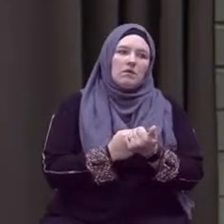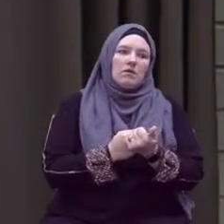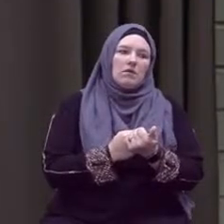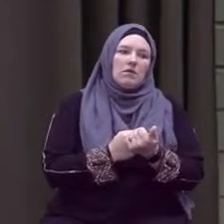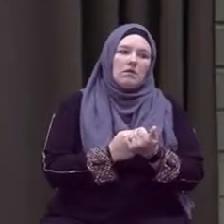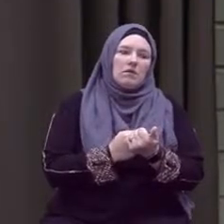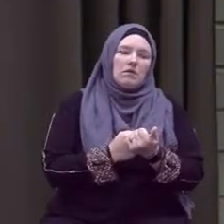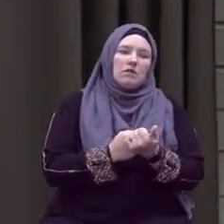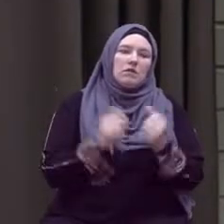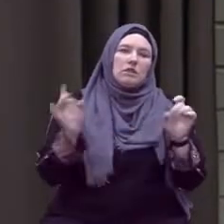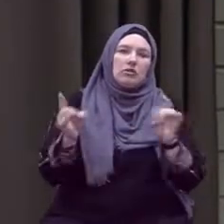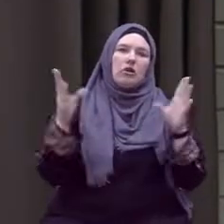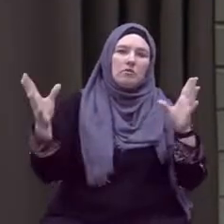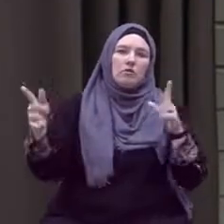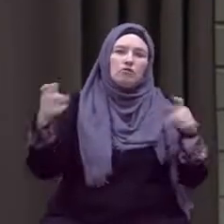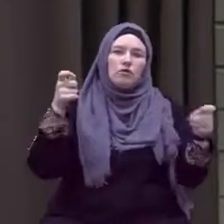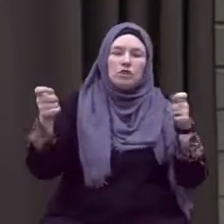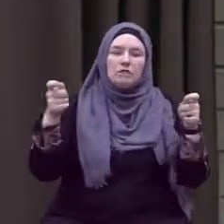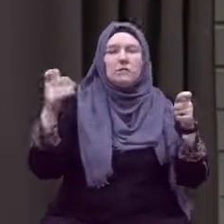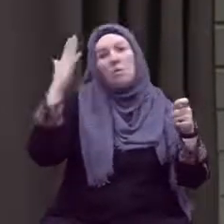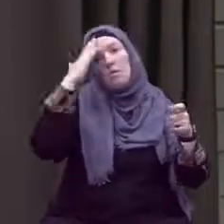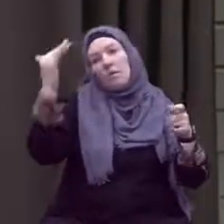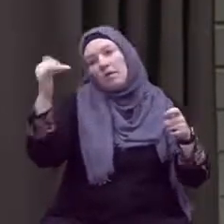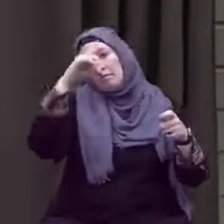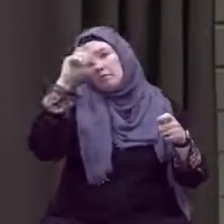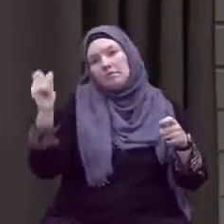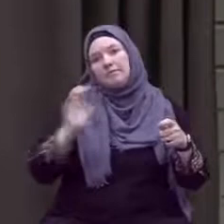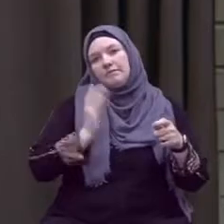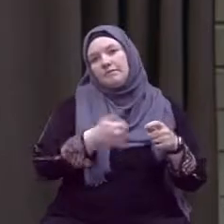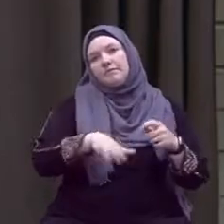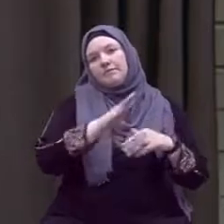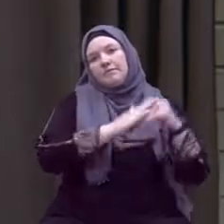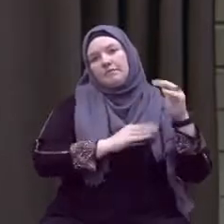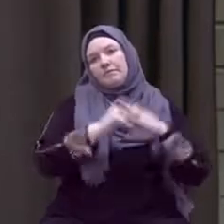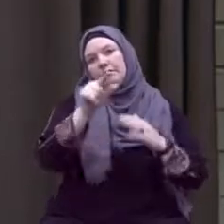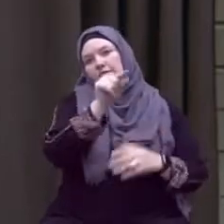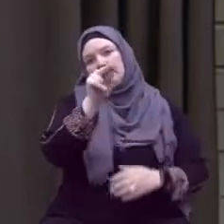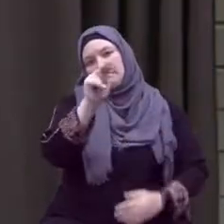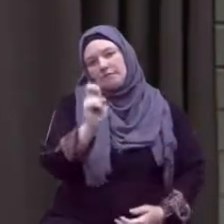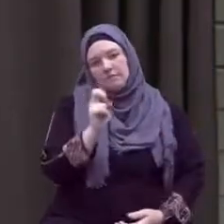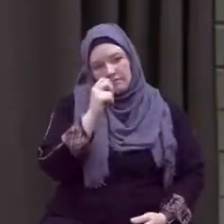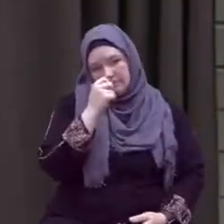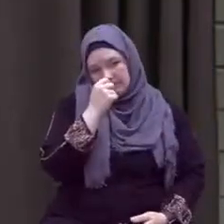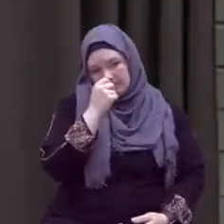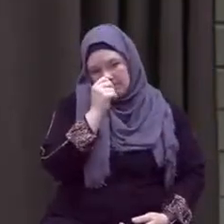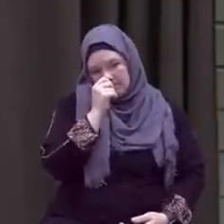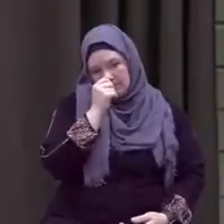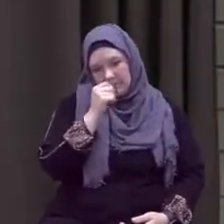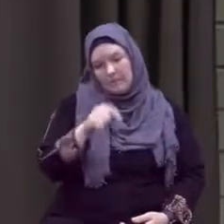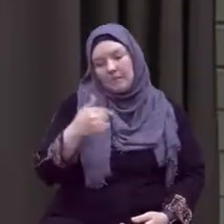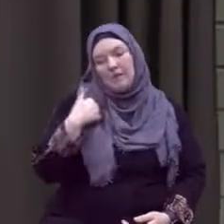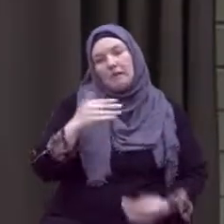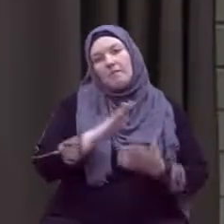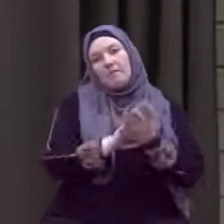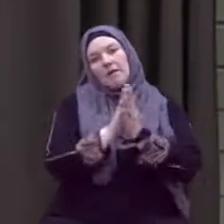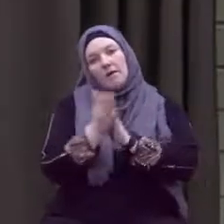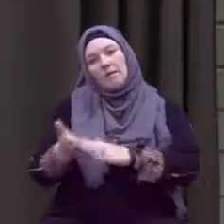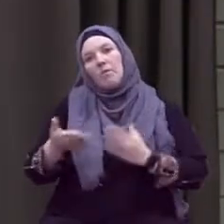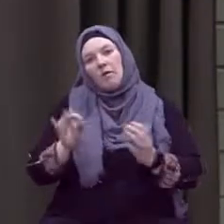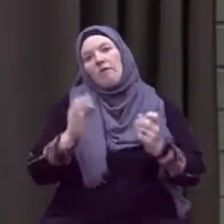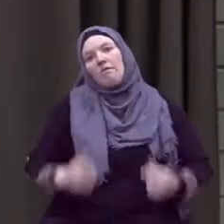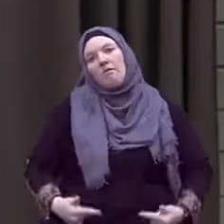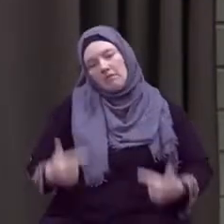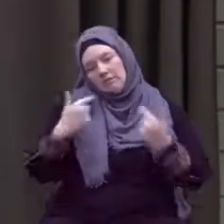despotic regimes. Why? It has become their comfort zone. It has become a way of